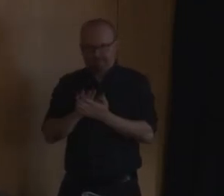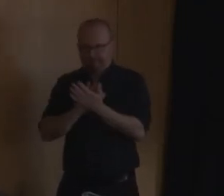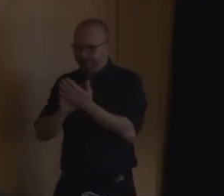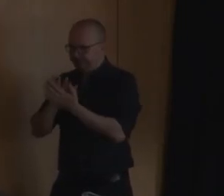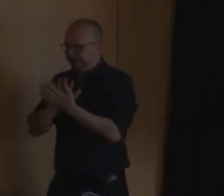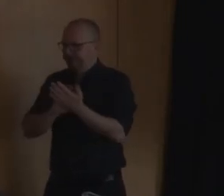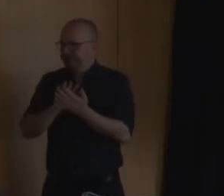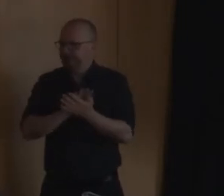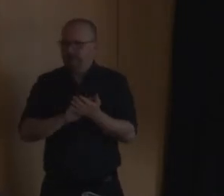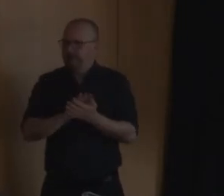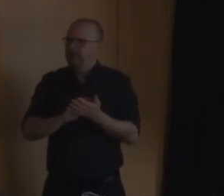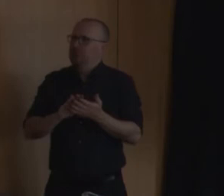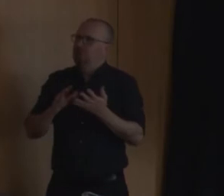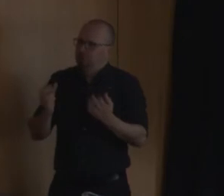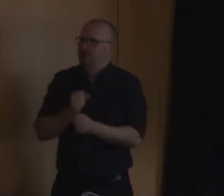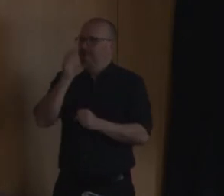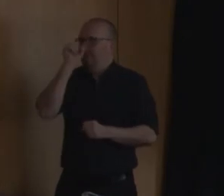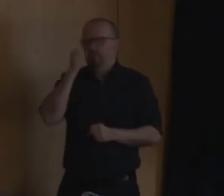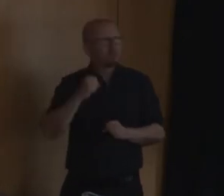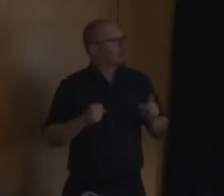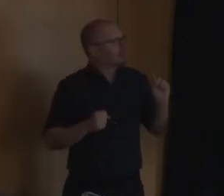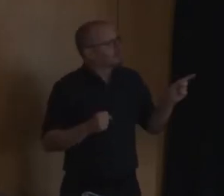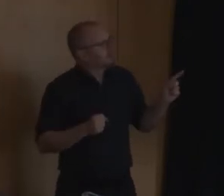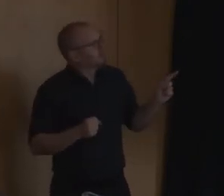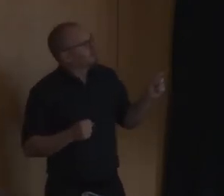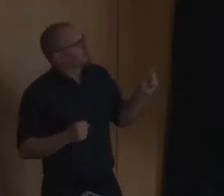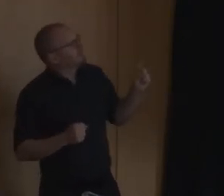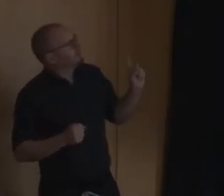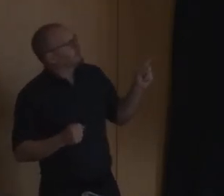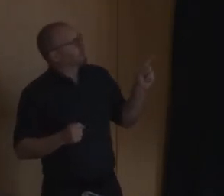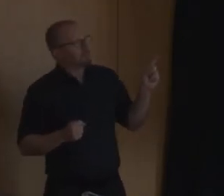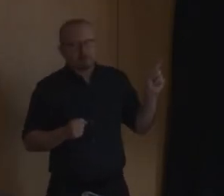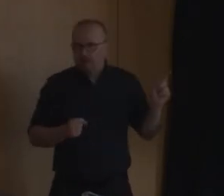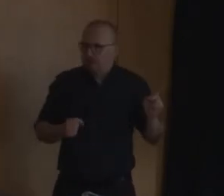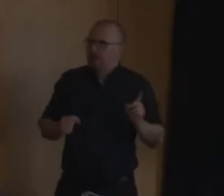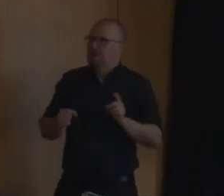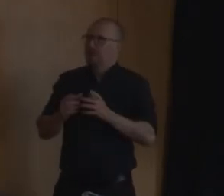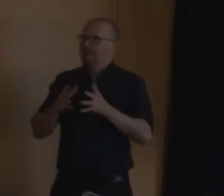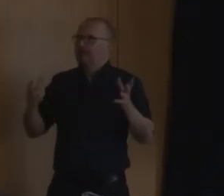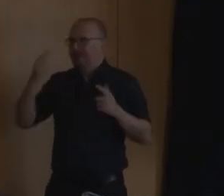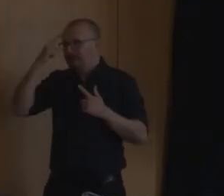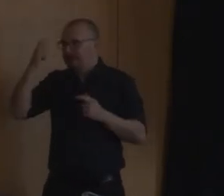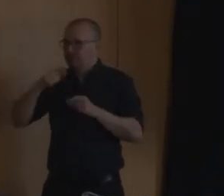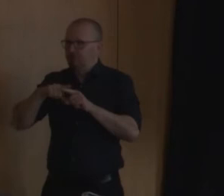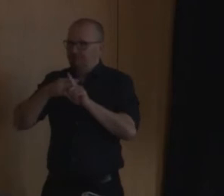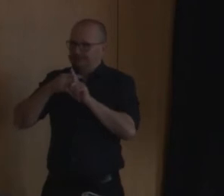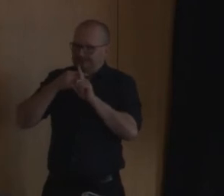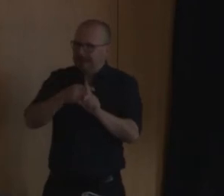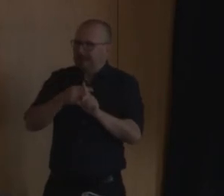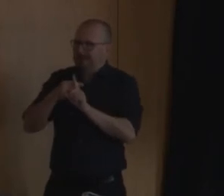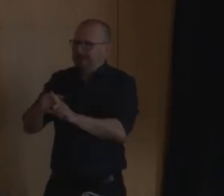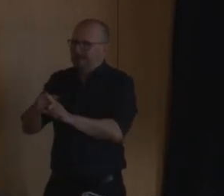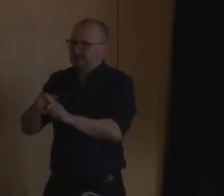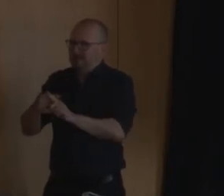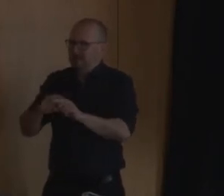learning. So we countered that risk in part by being very targeted in our big ideas, which everything in Te Taiao comes back